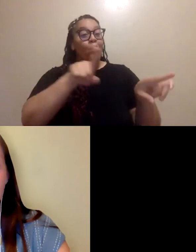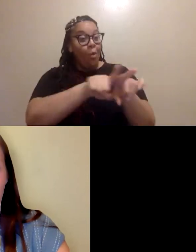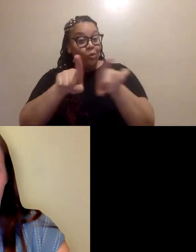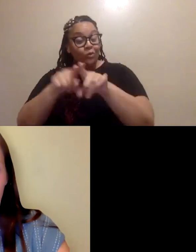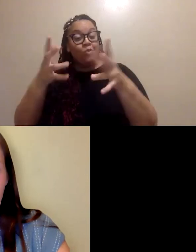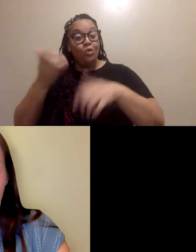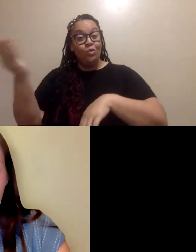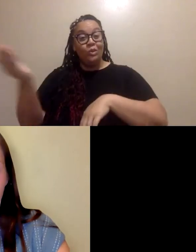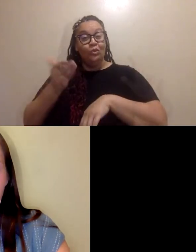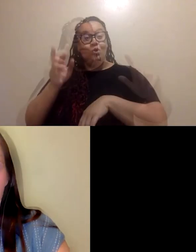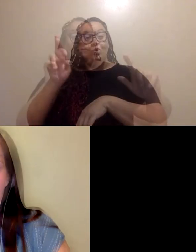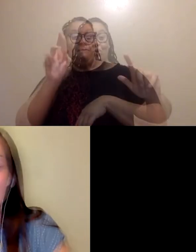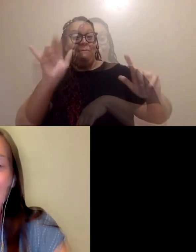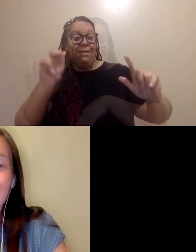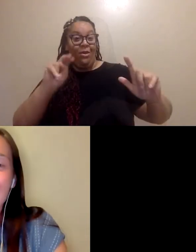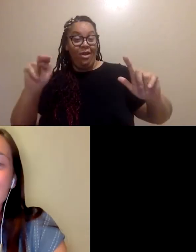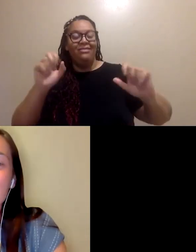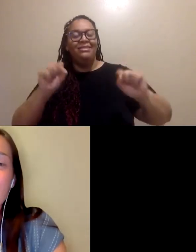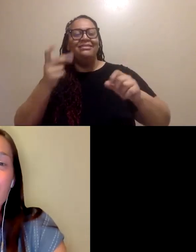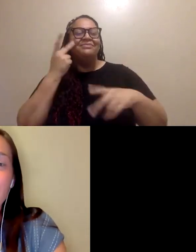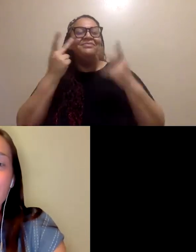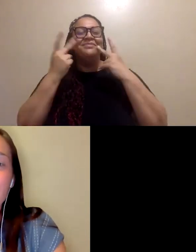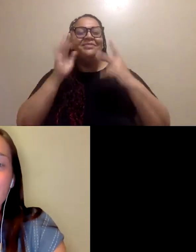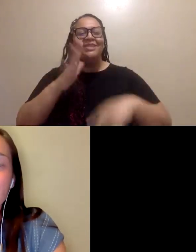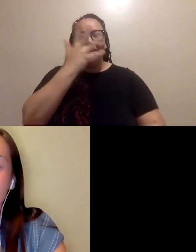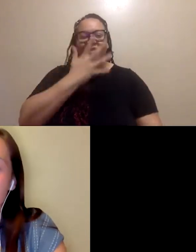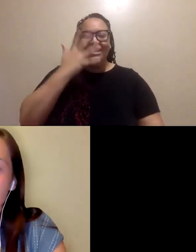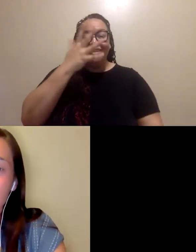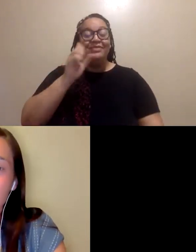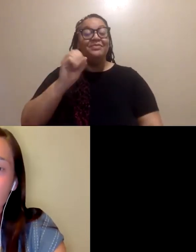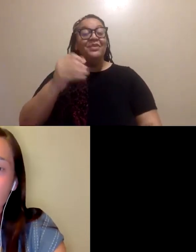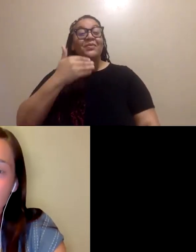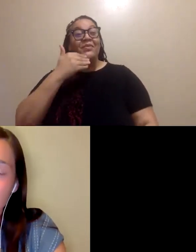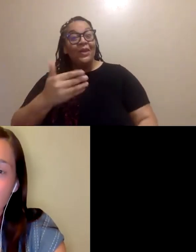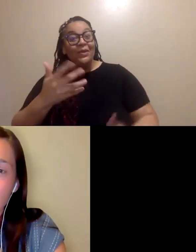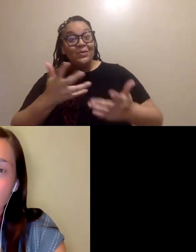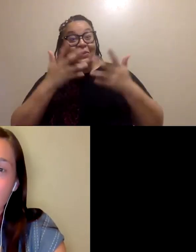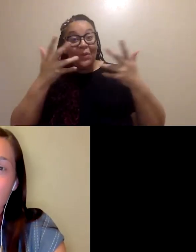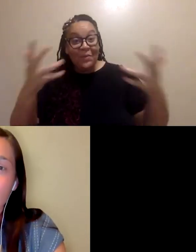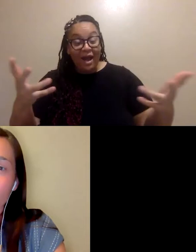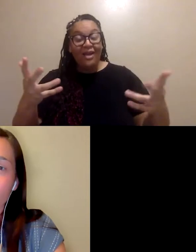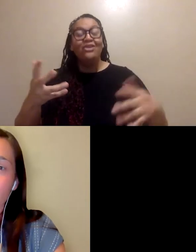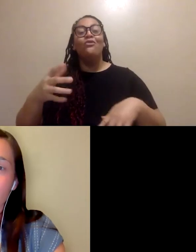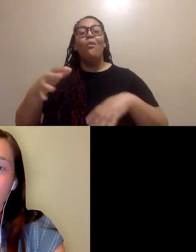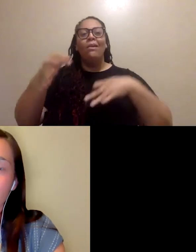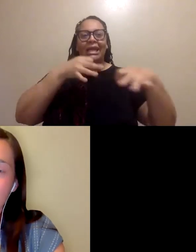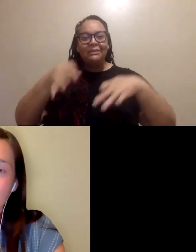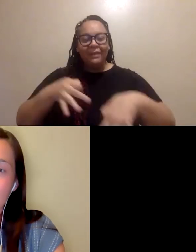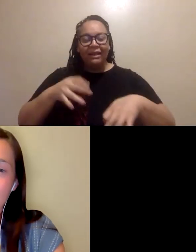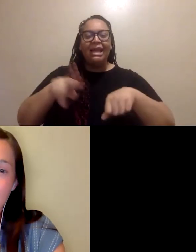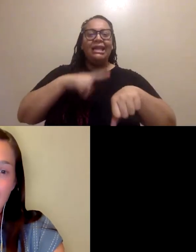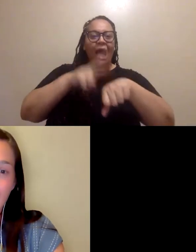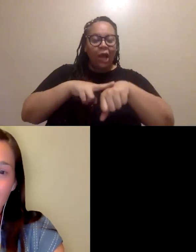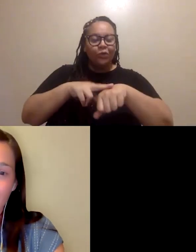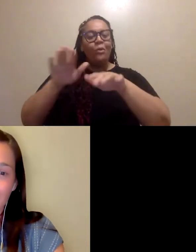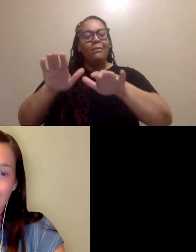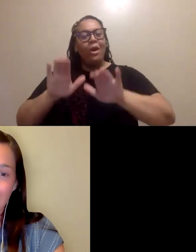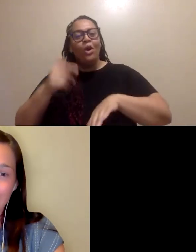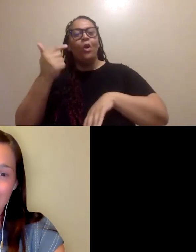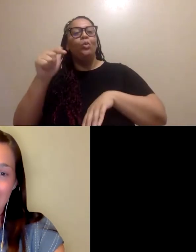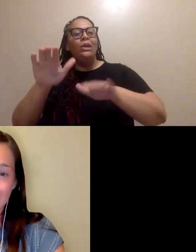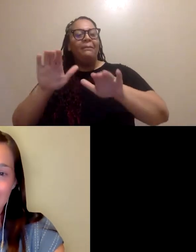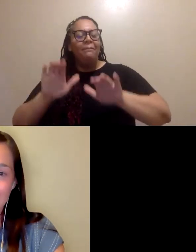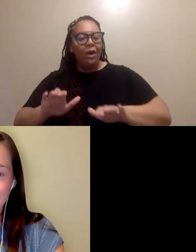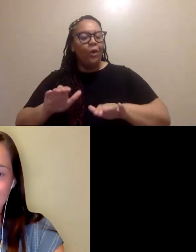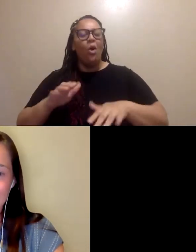ASL interpreter this evening. Thank you so much, Marianne, for explaining what a green burial or natural burial is and the options